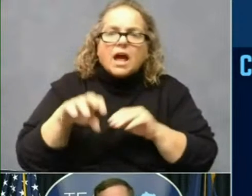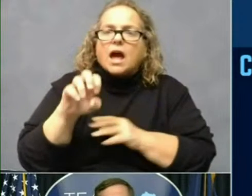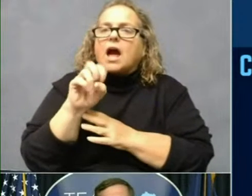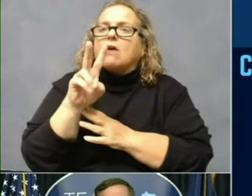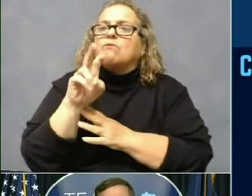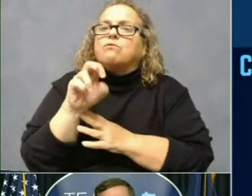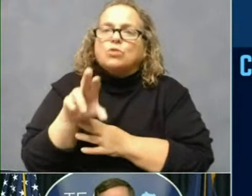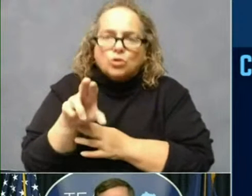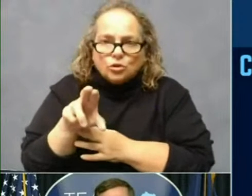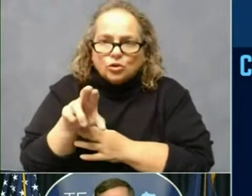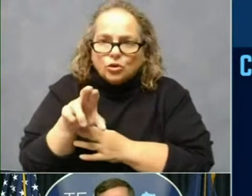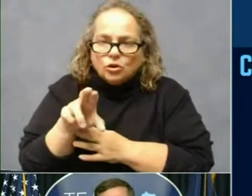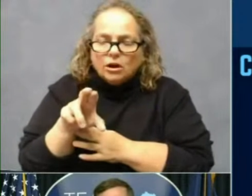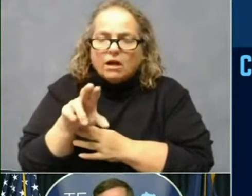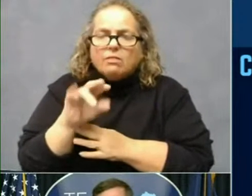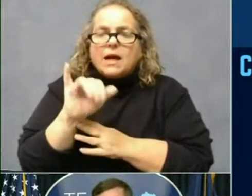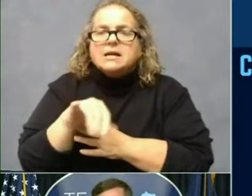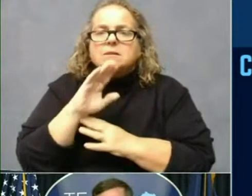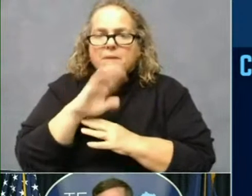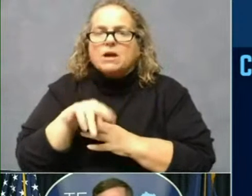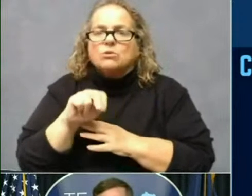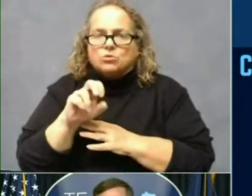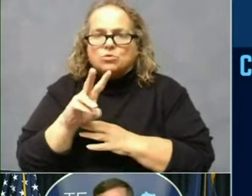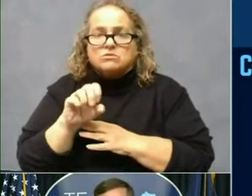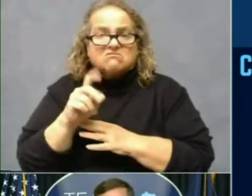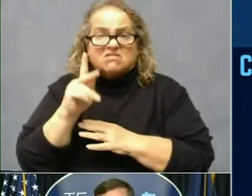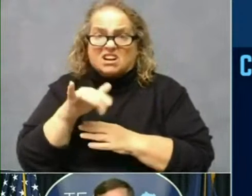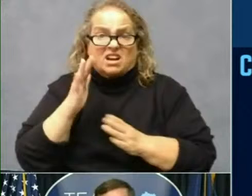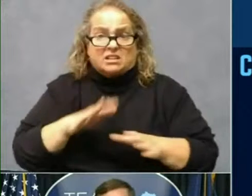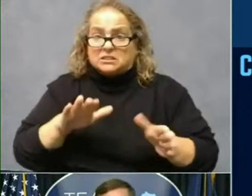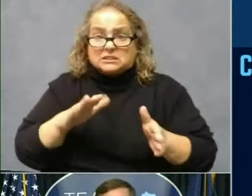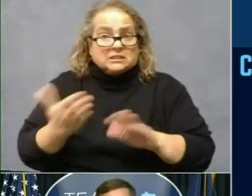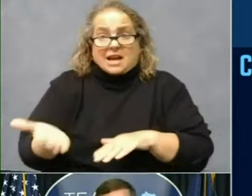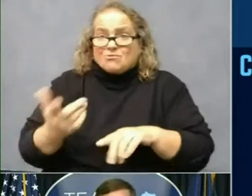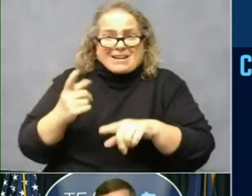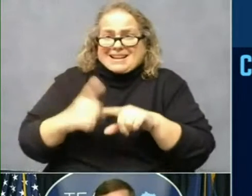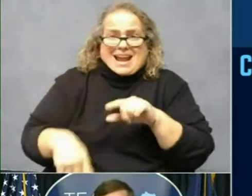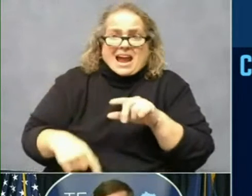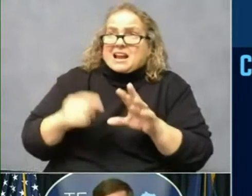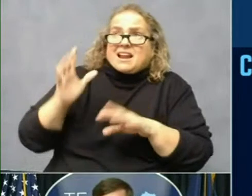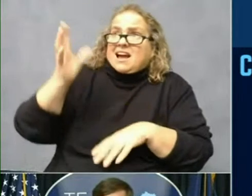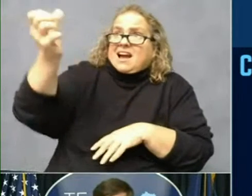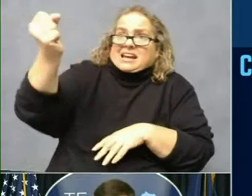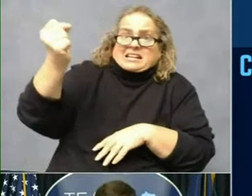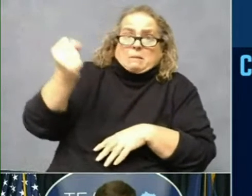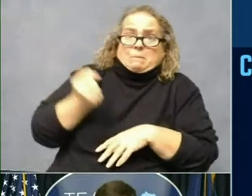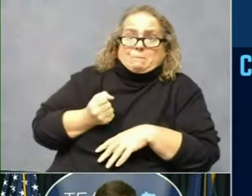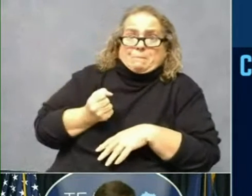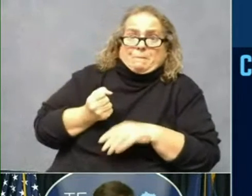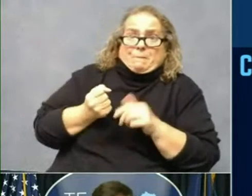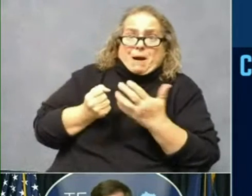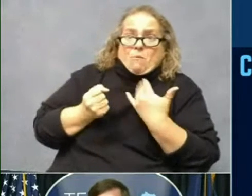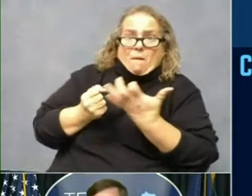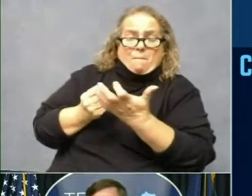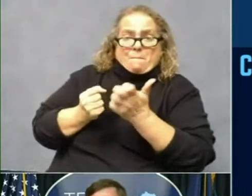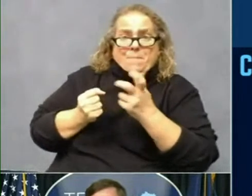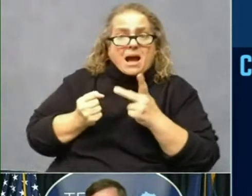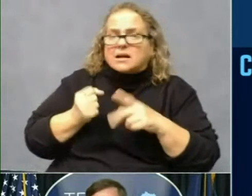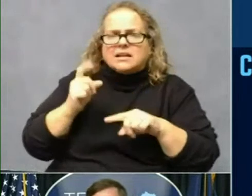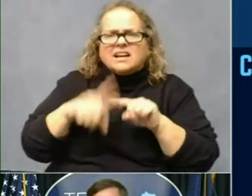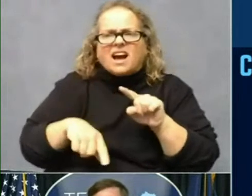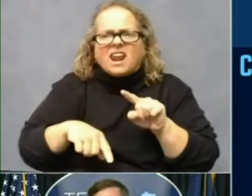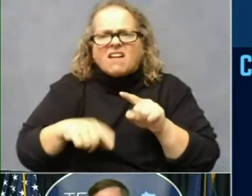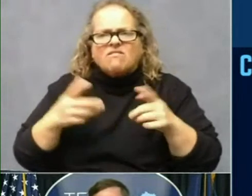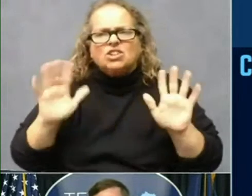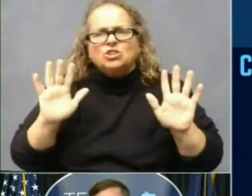are Kentuckians we can't get back, and we have far too many cases right now. If there is some good news, it's a little hard to see in the